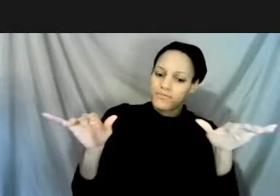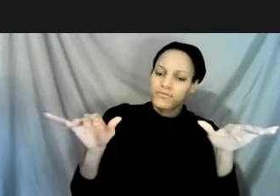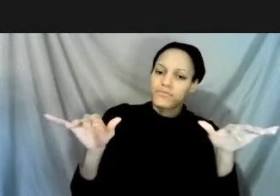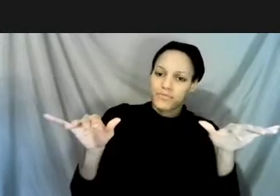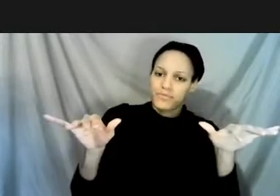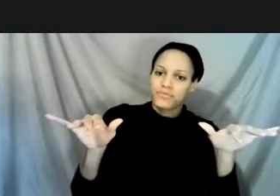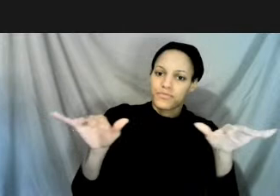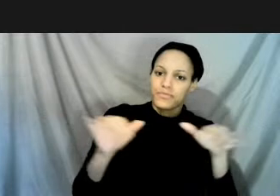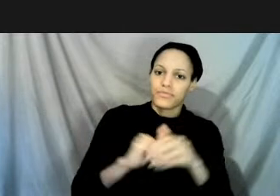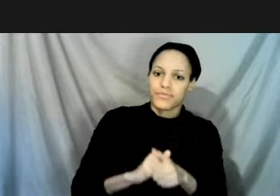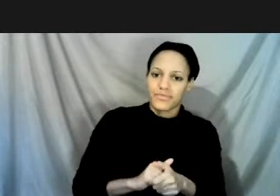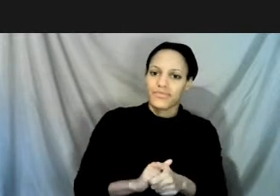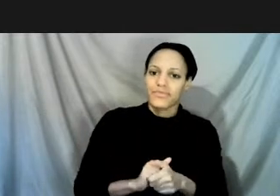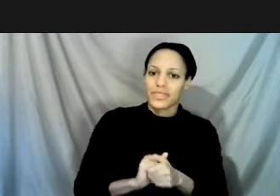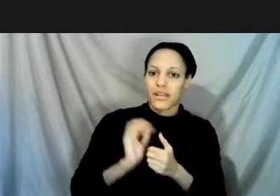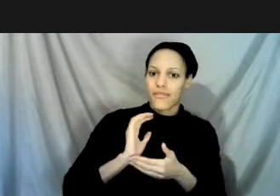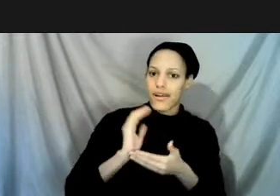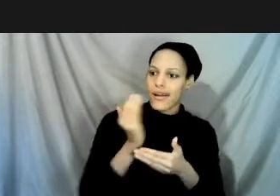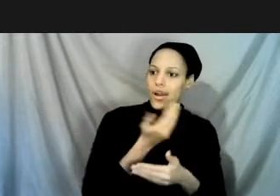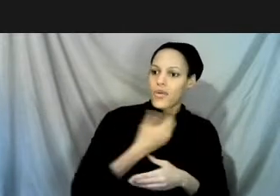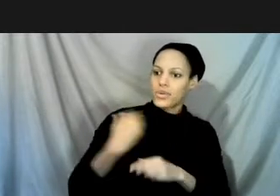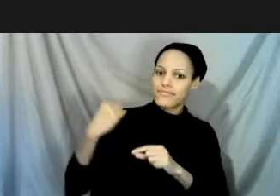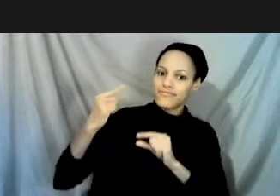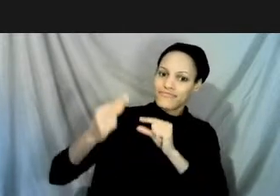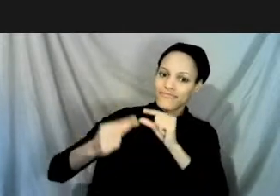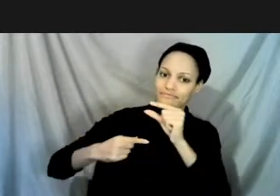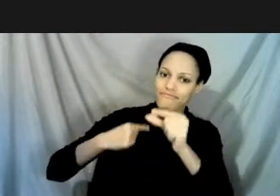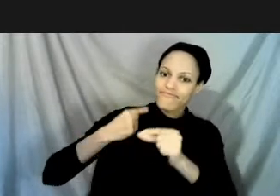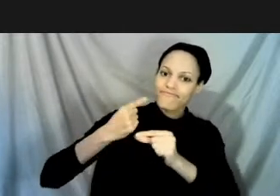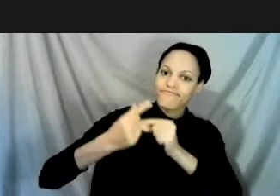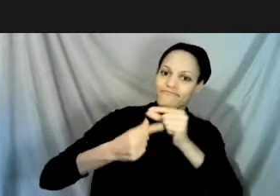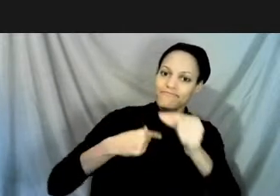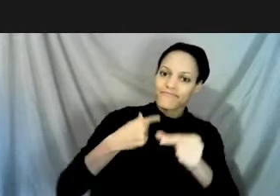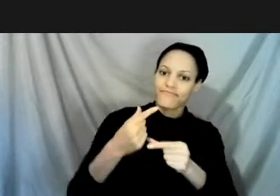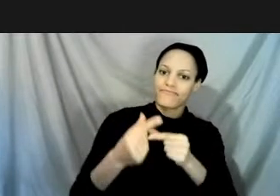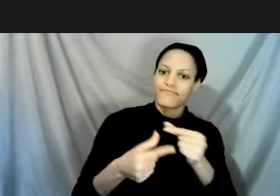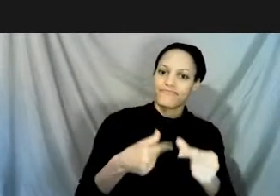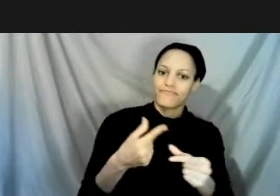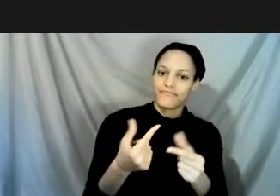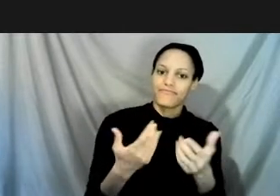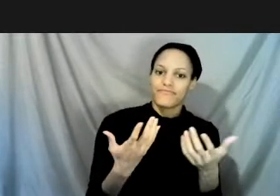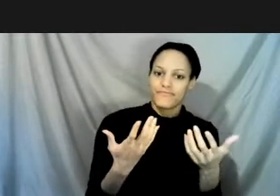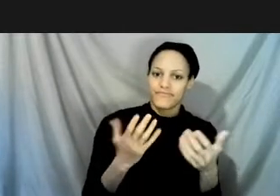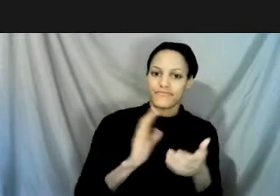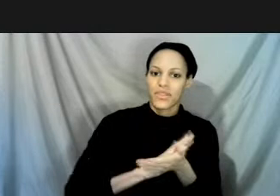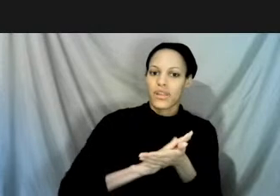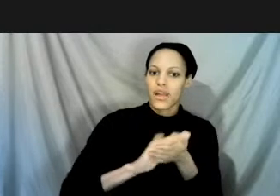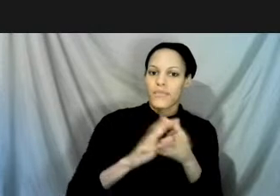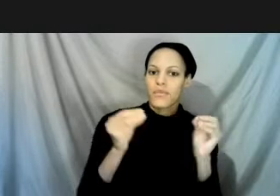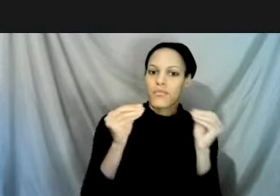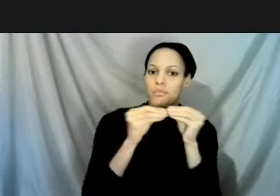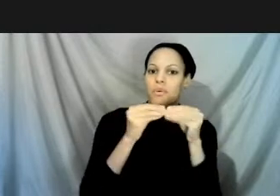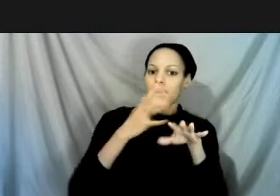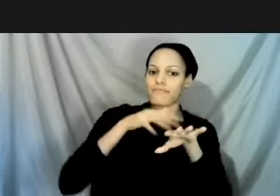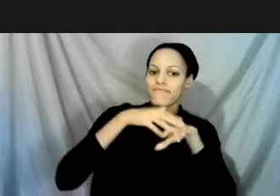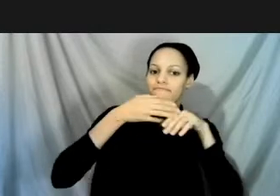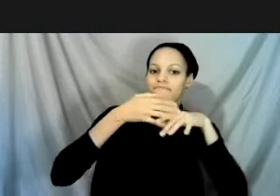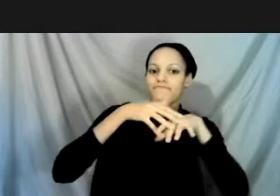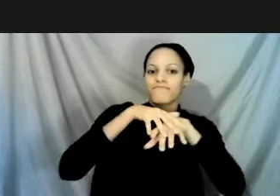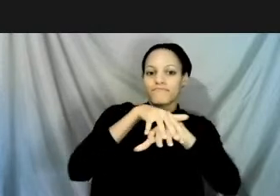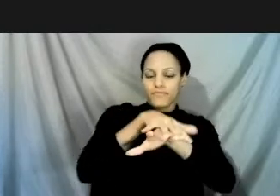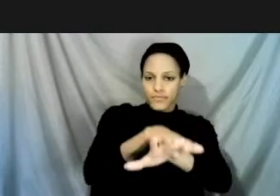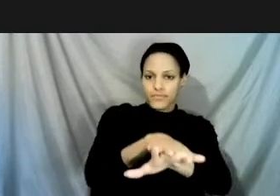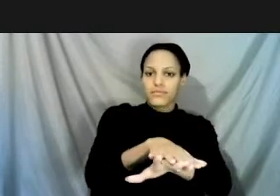homogenized lineage that makes us who we are. And being able to tell these stories and not